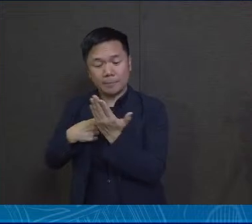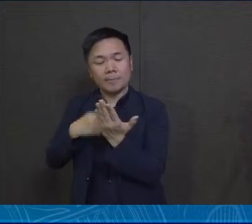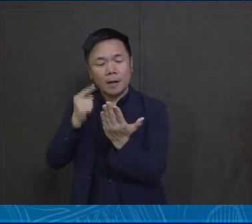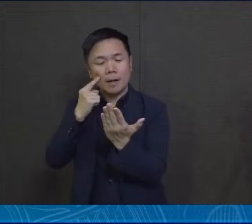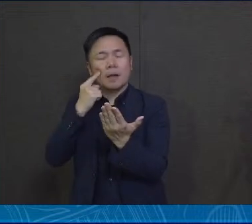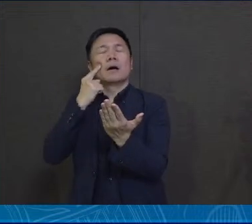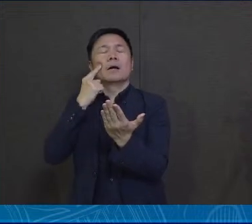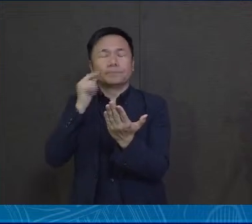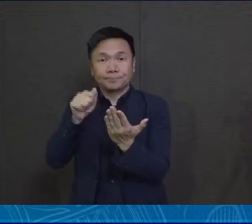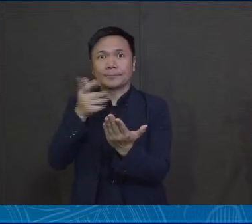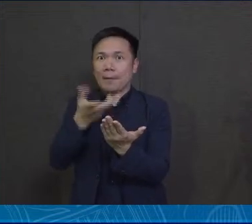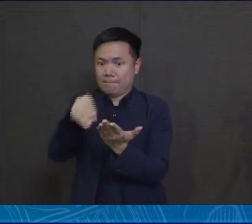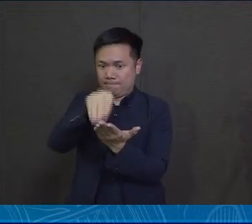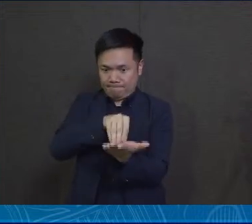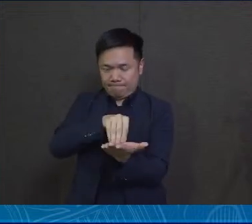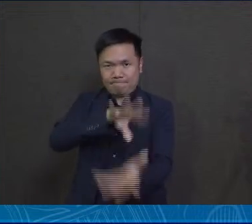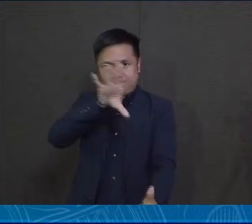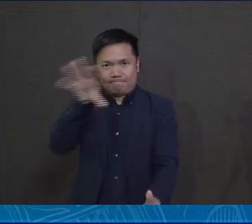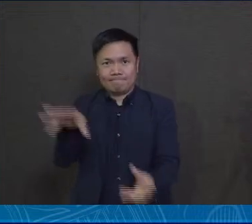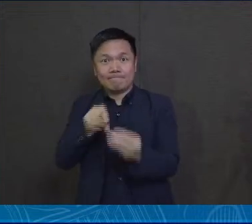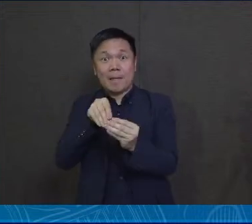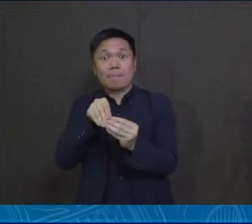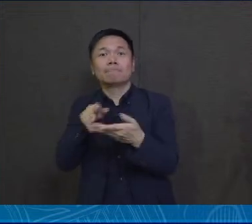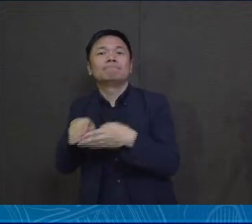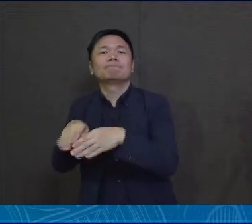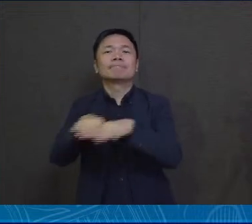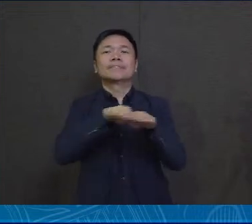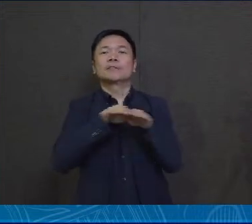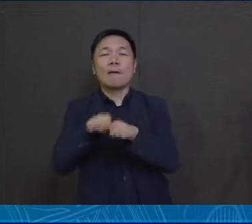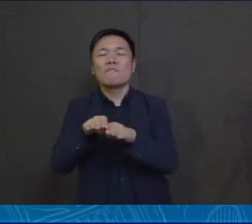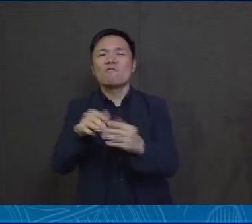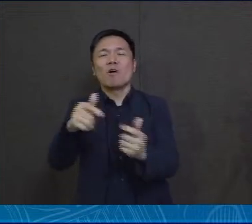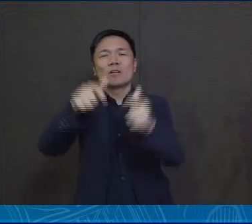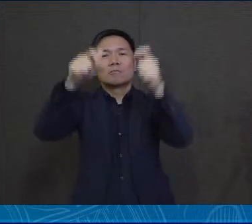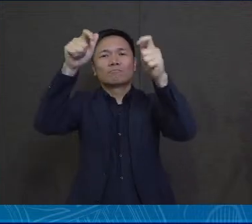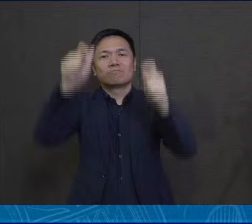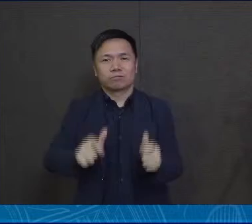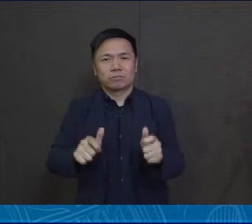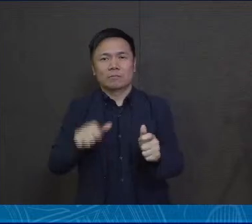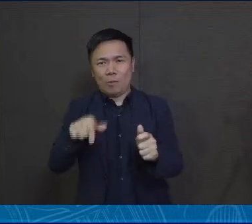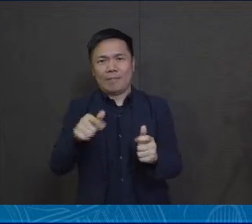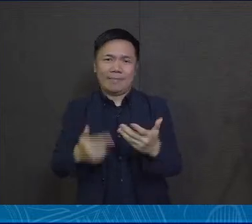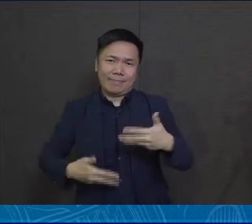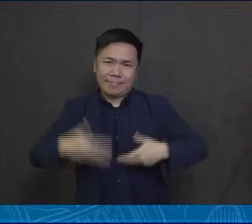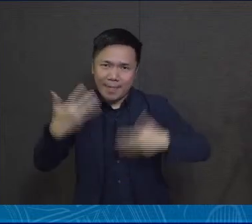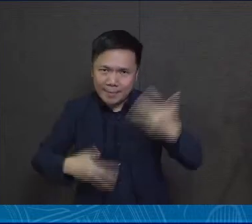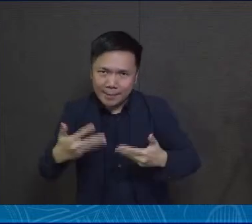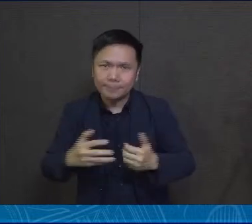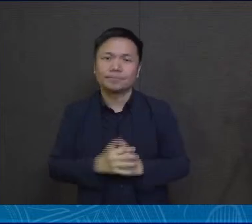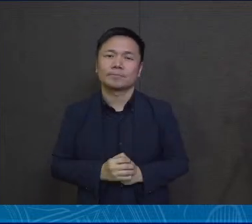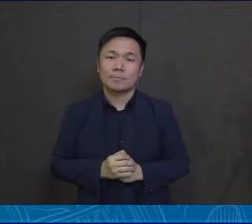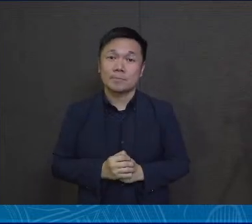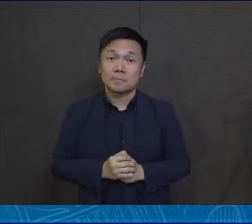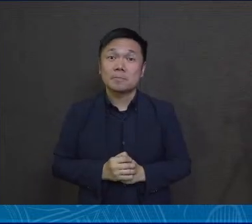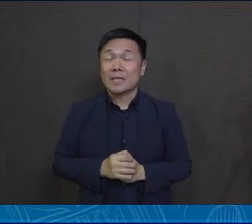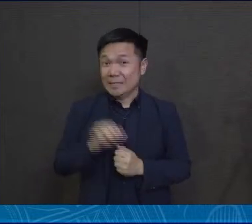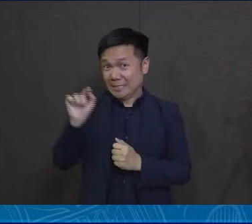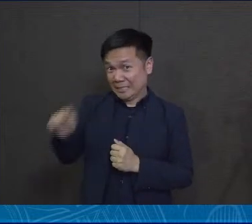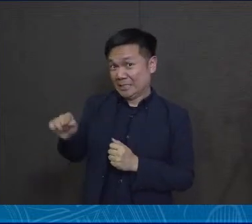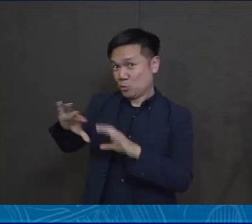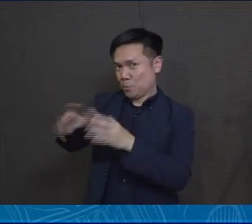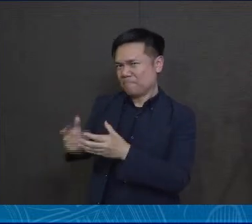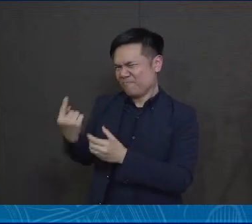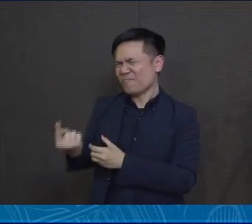what you have available or validate what you may have available with another data source. But these are the sorts of areas